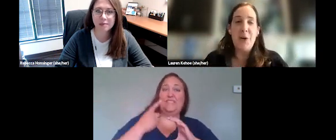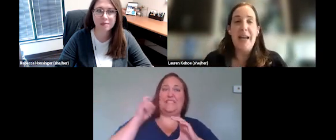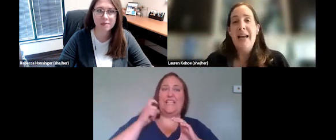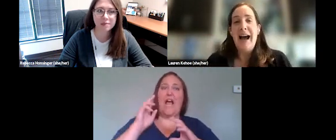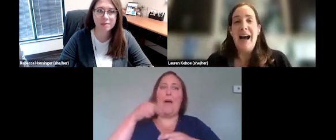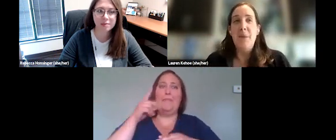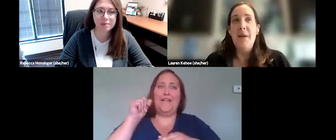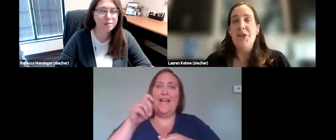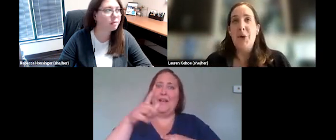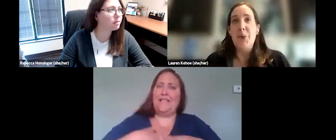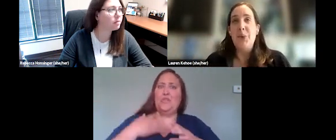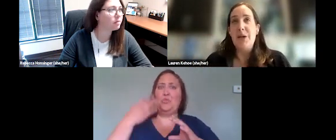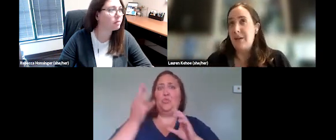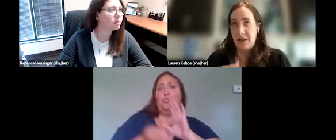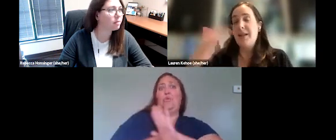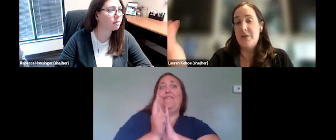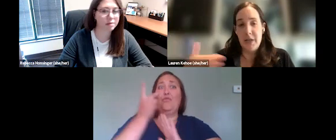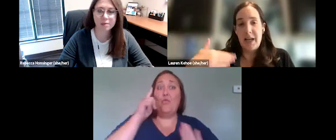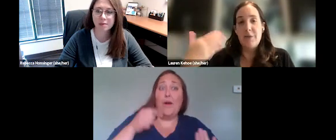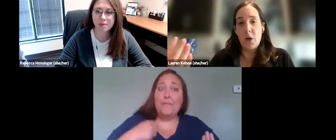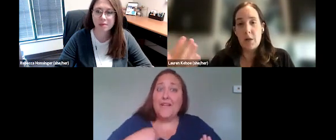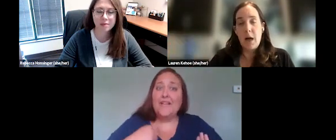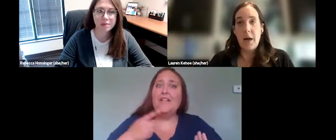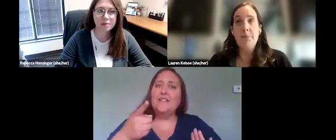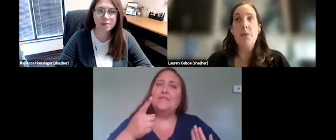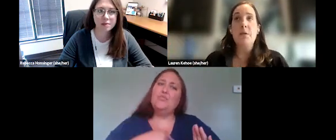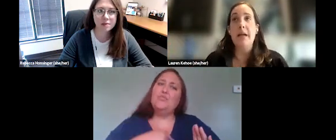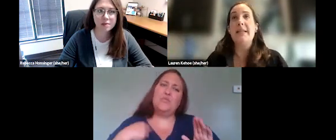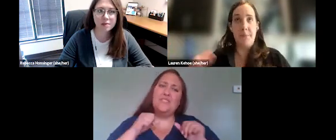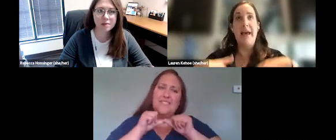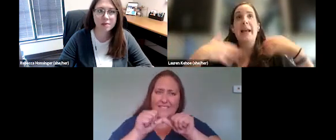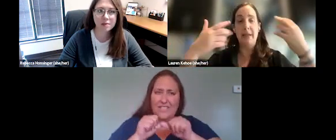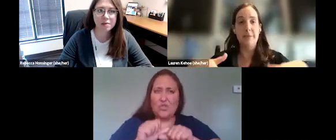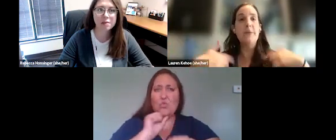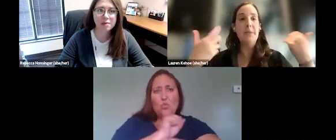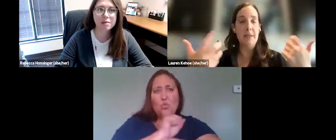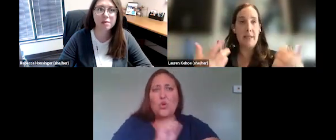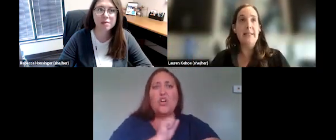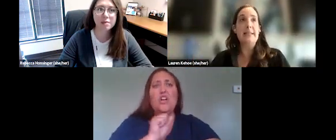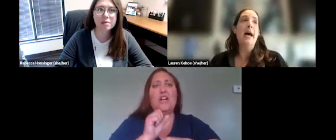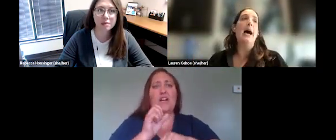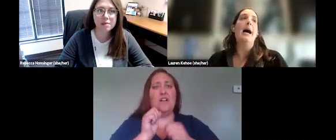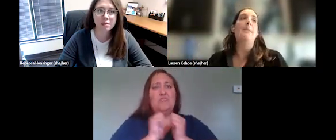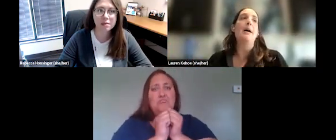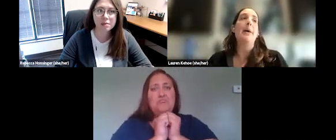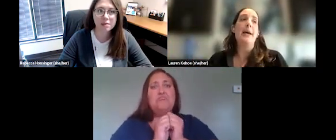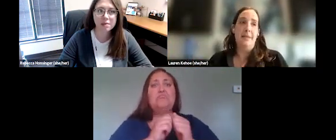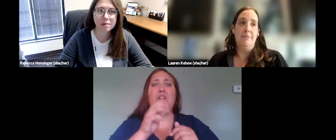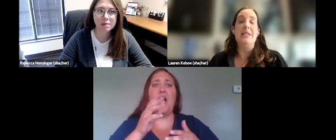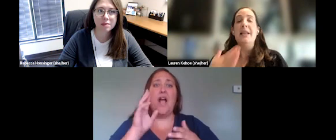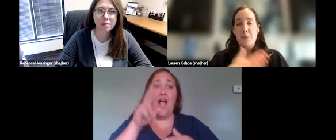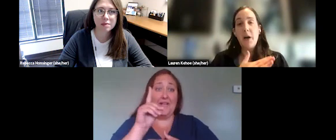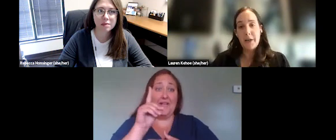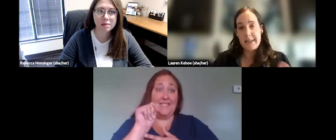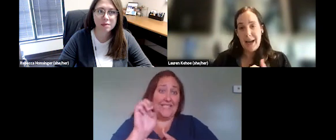please review it? And so we continue to kind of work and accept that and kind of update the guides. But